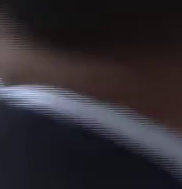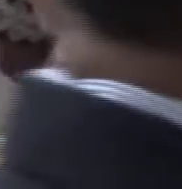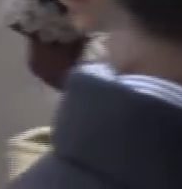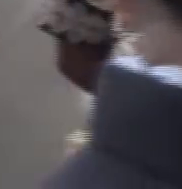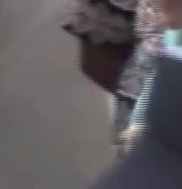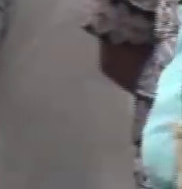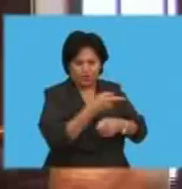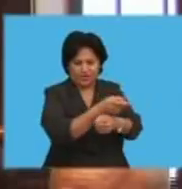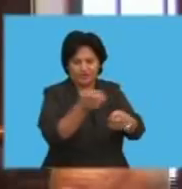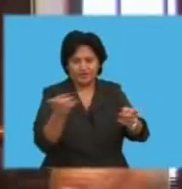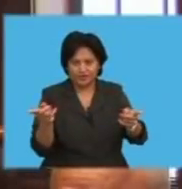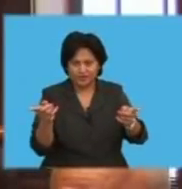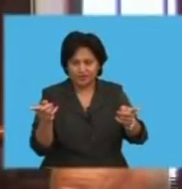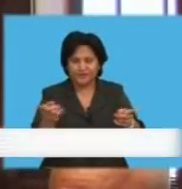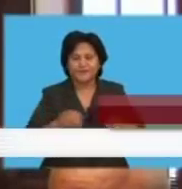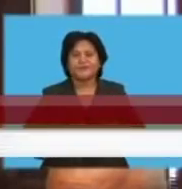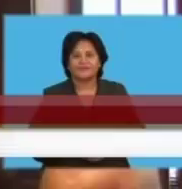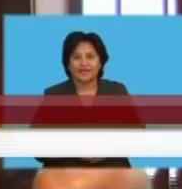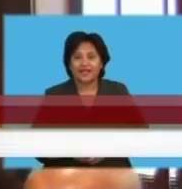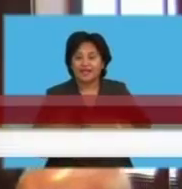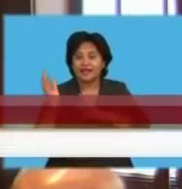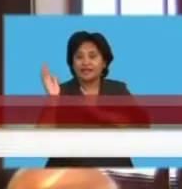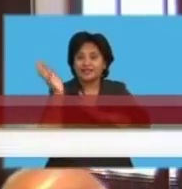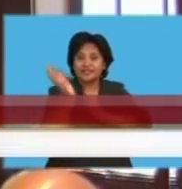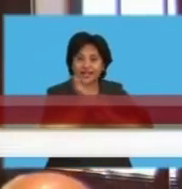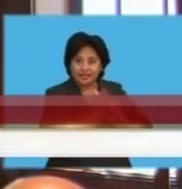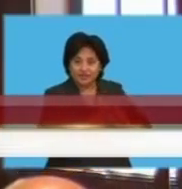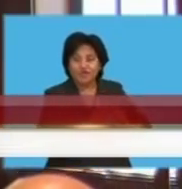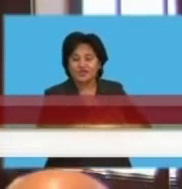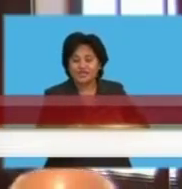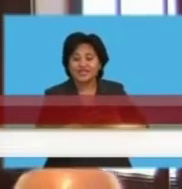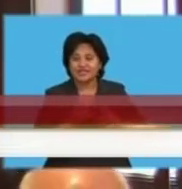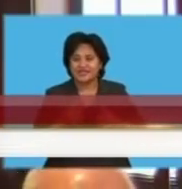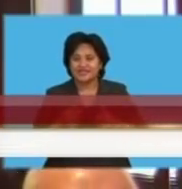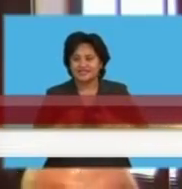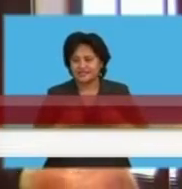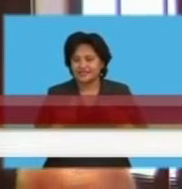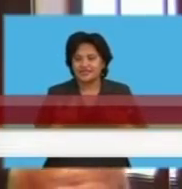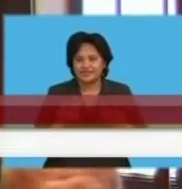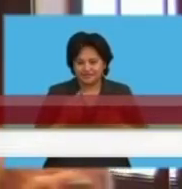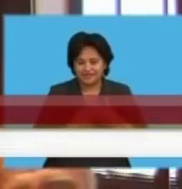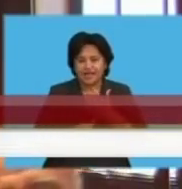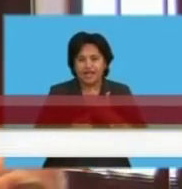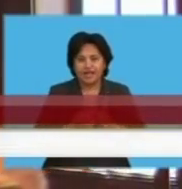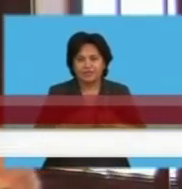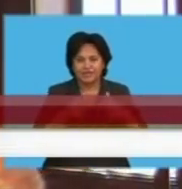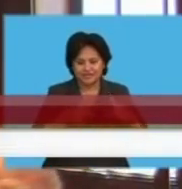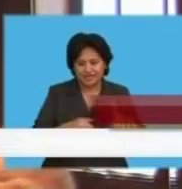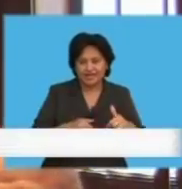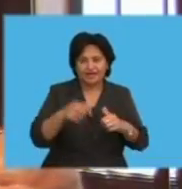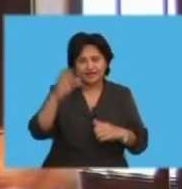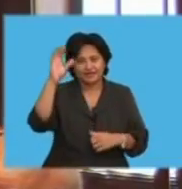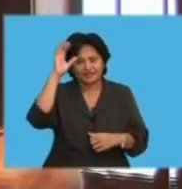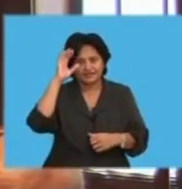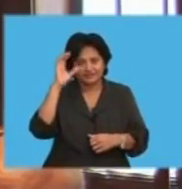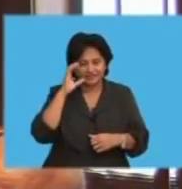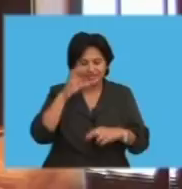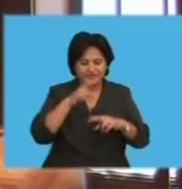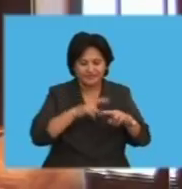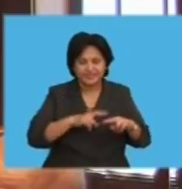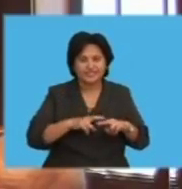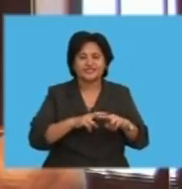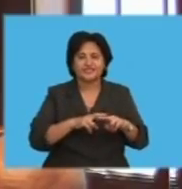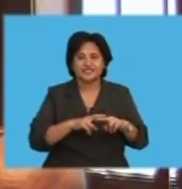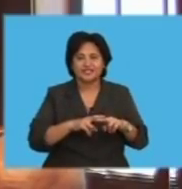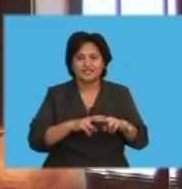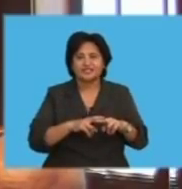discussions. However, this homegrown process model can be applied to solving many of our urgent challenges,